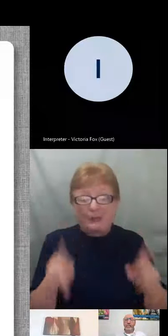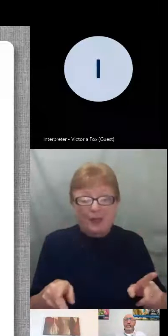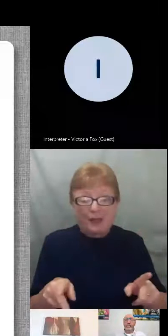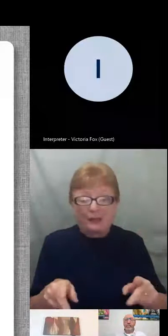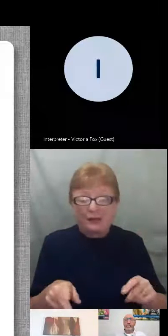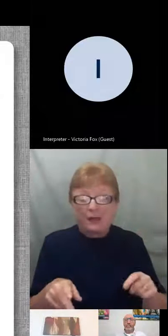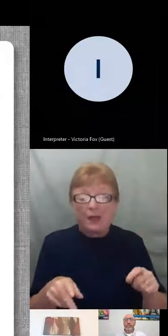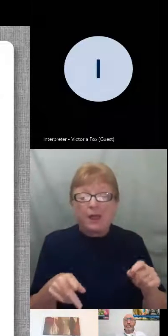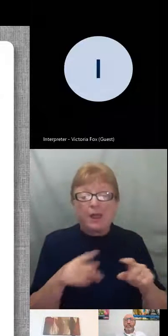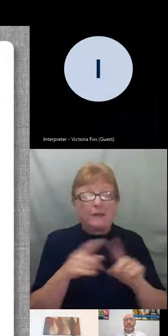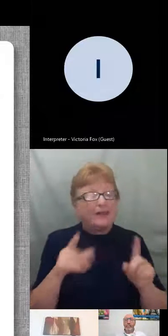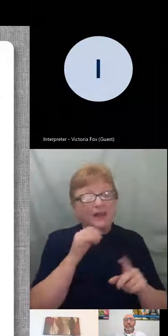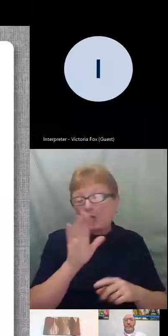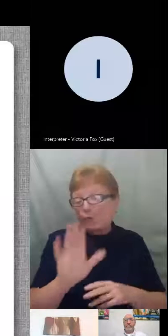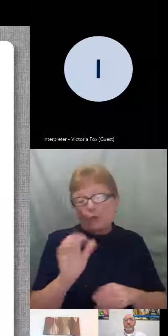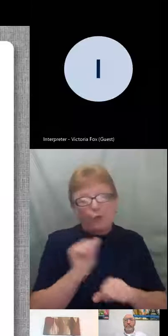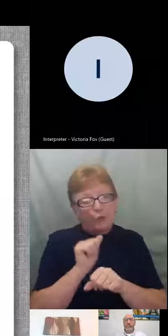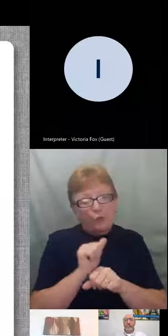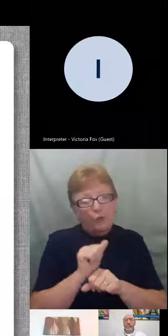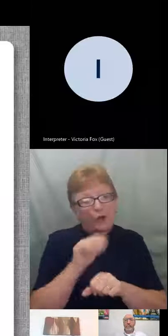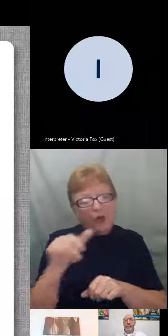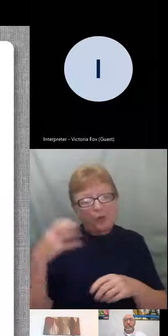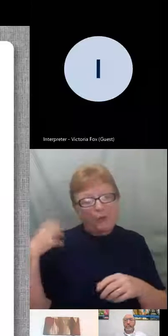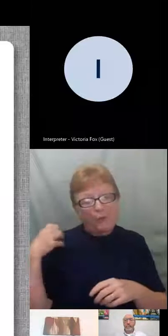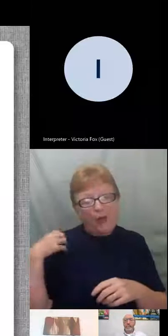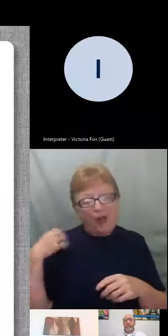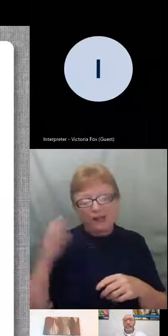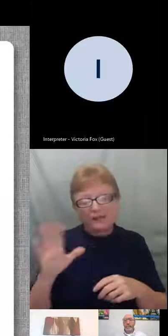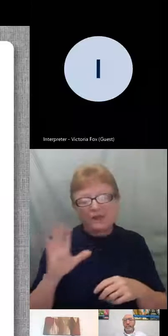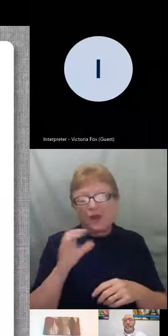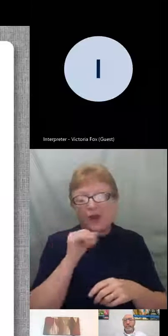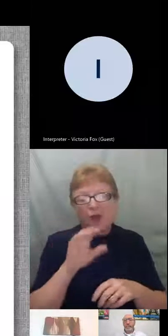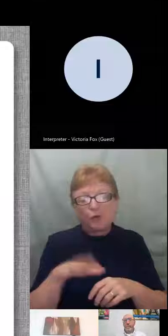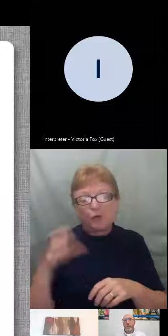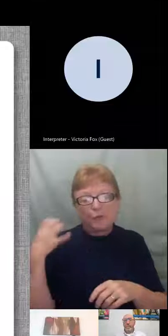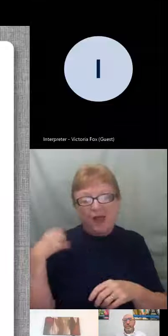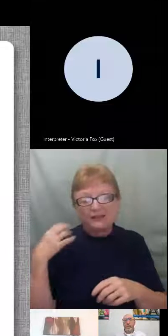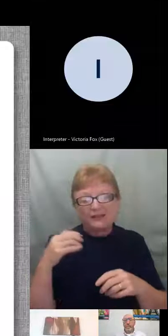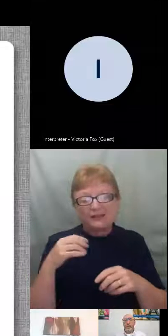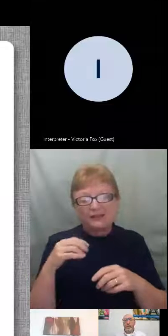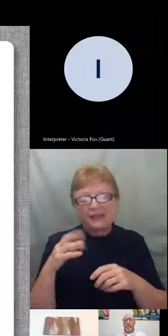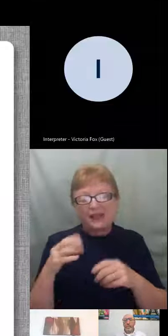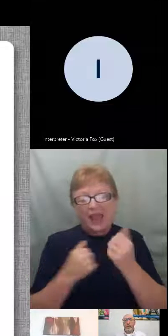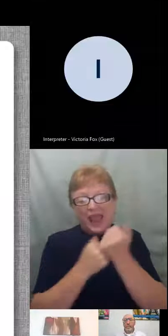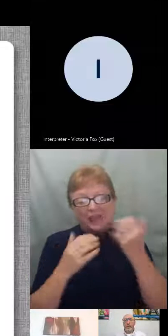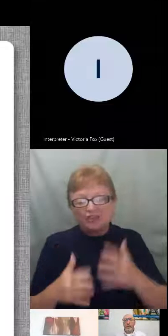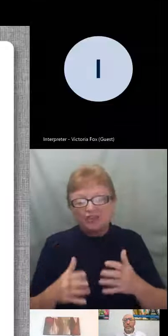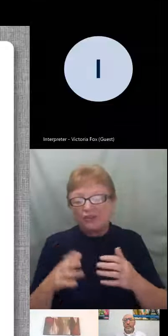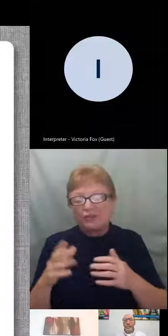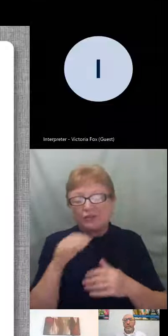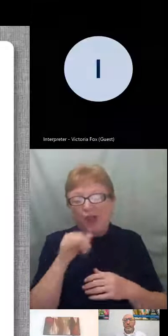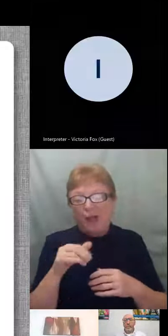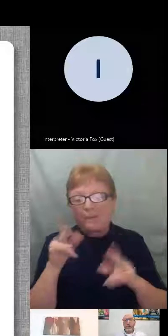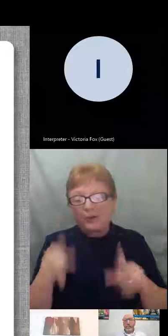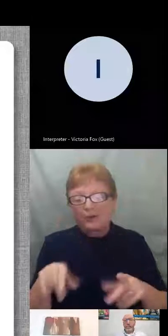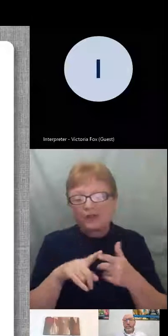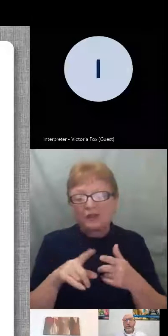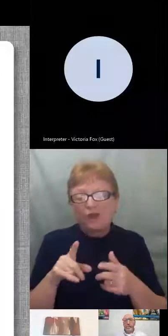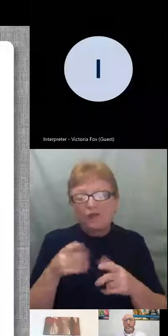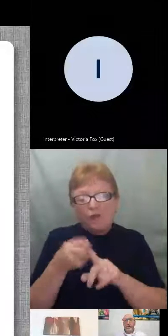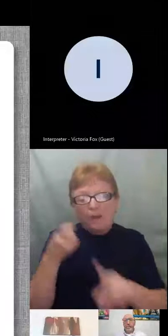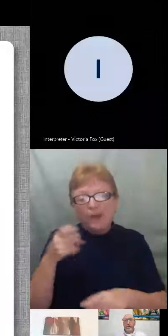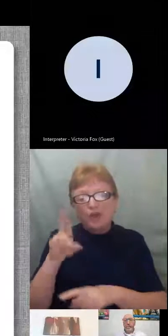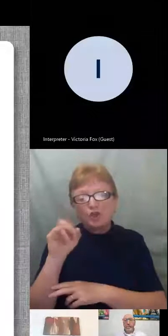except your employer, an employer's agent, or an officer or agent of a union that